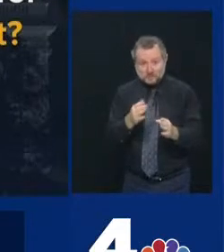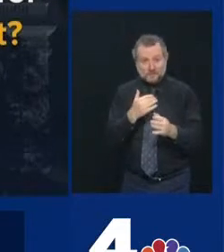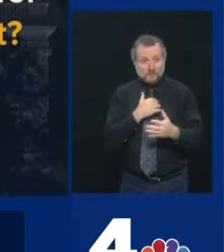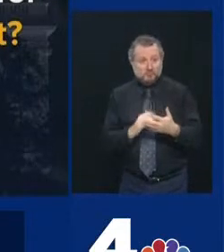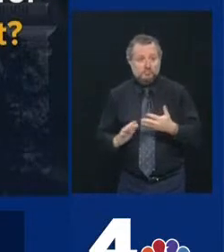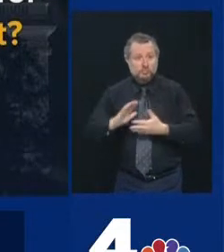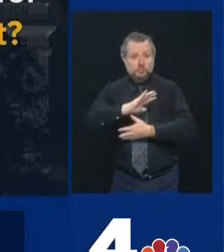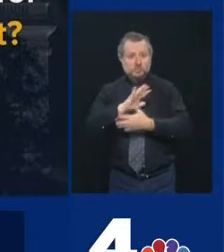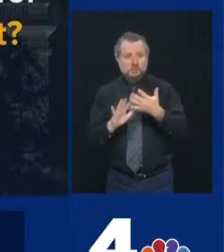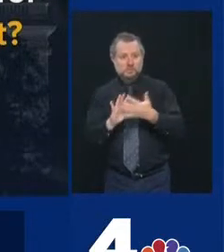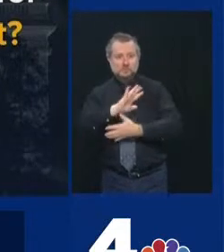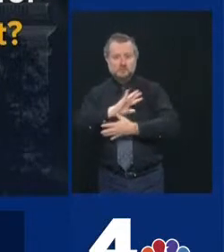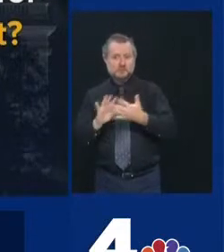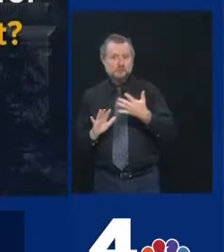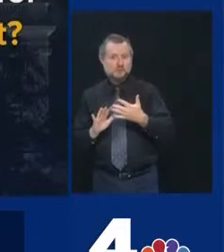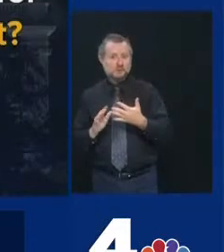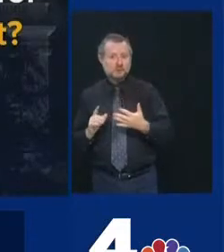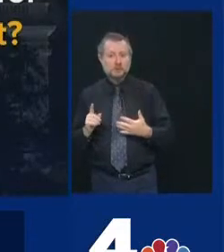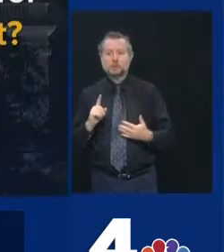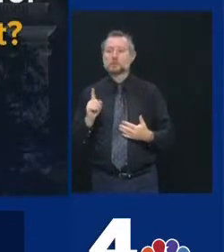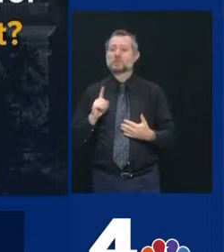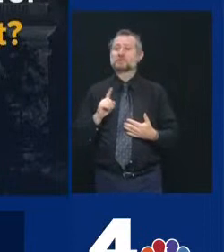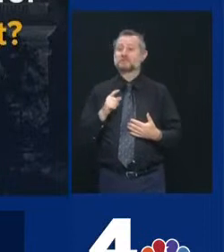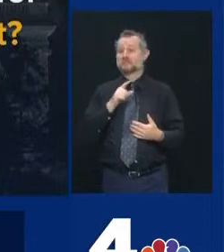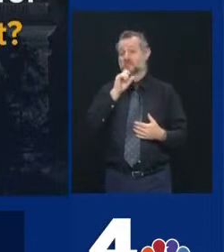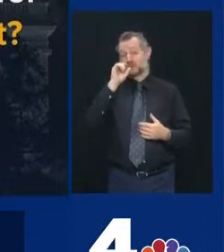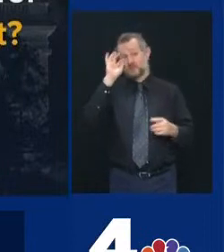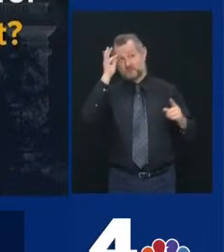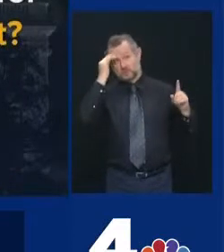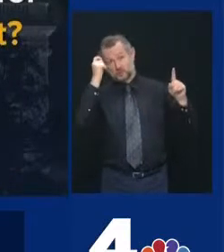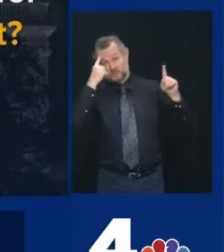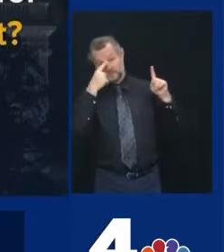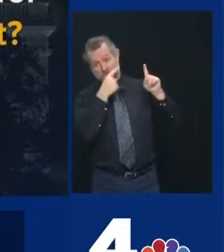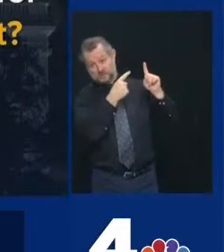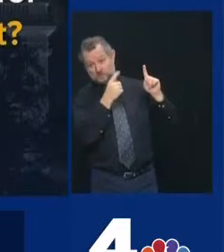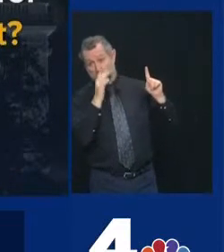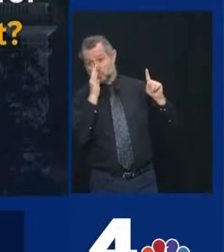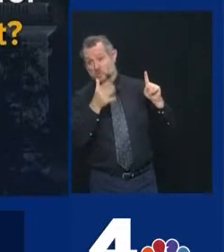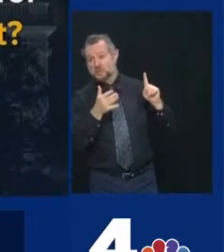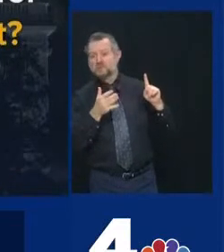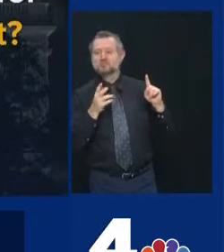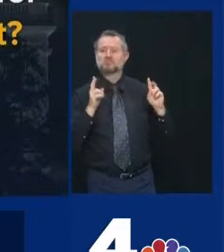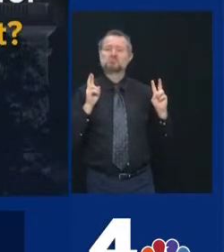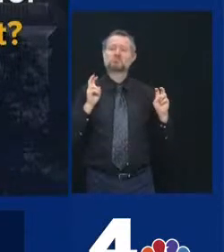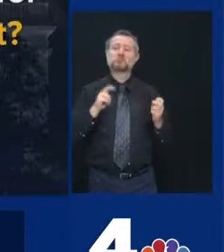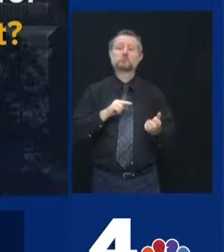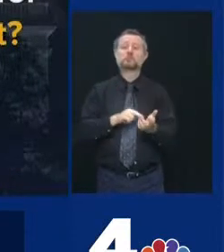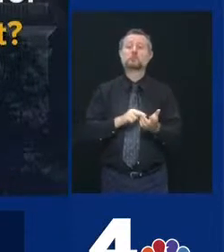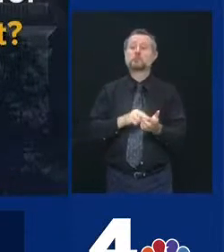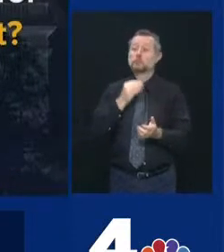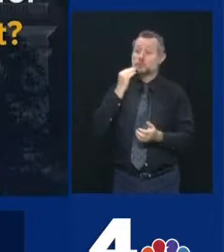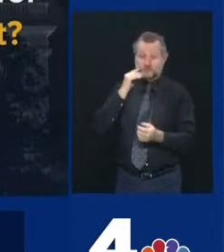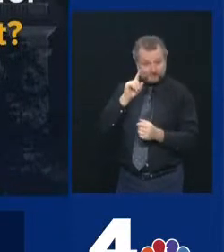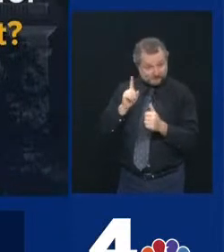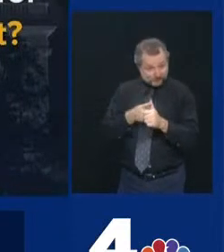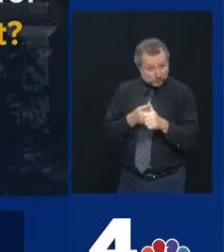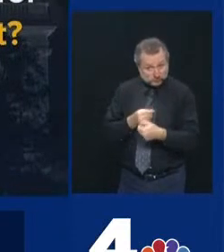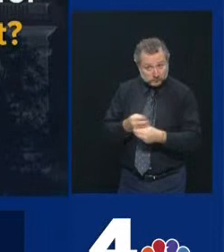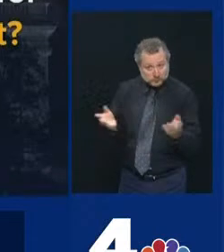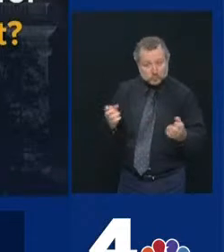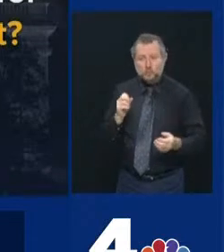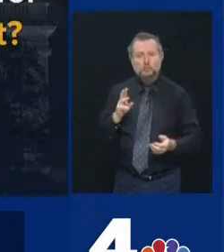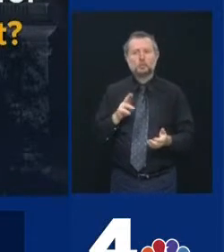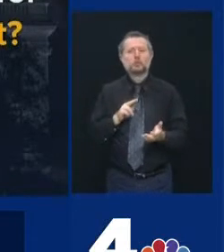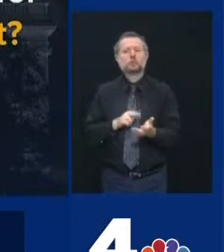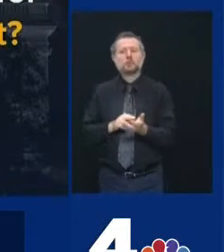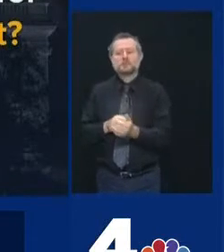government going to say, I think nursing homes should get it first. I think nurses should get it first.